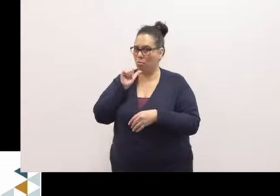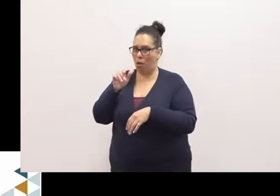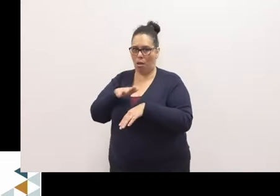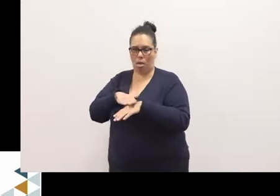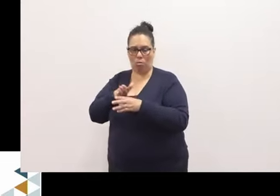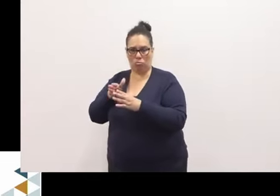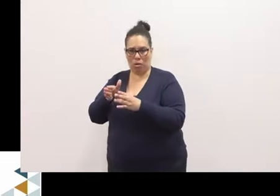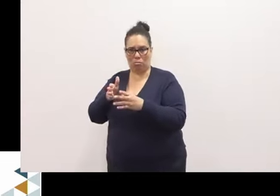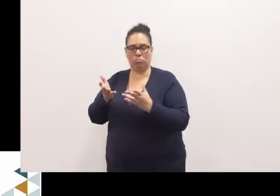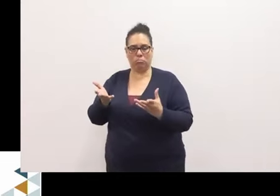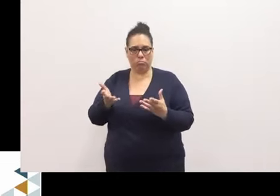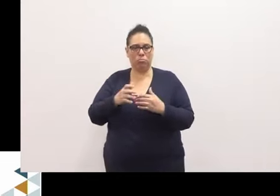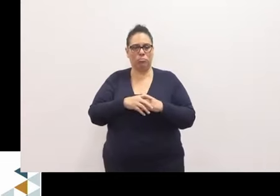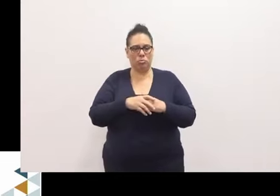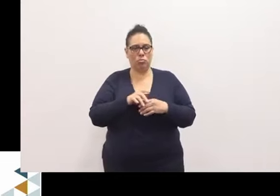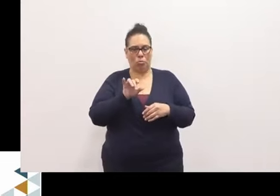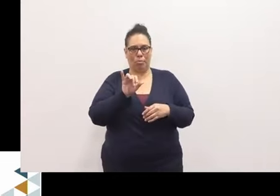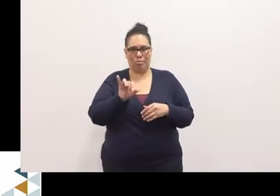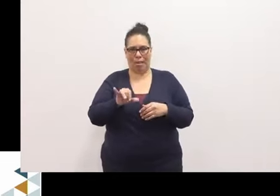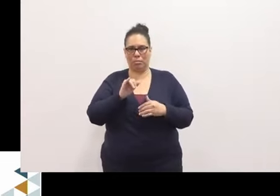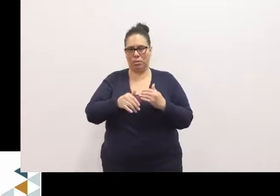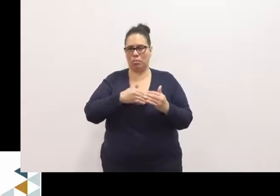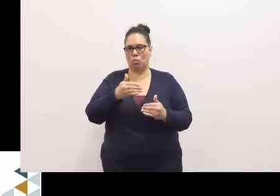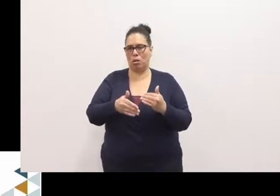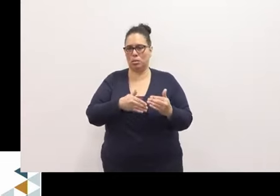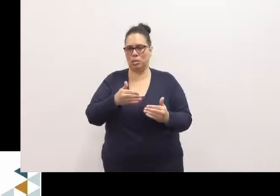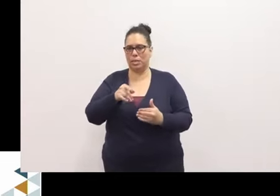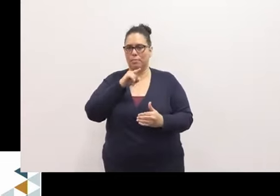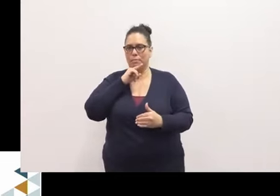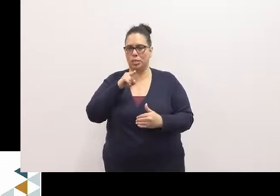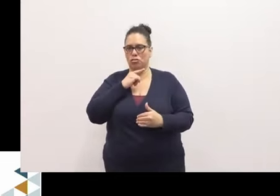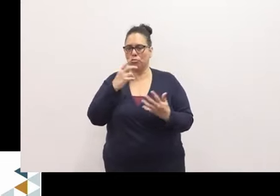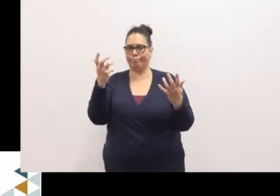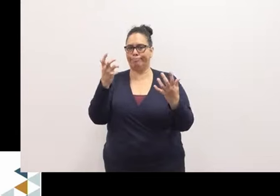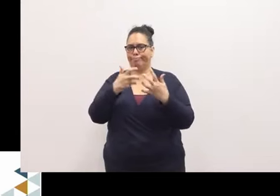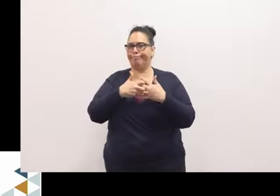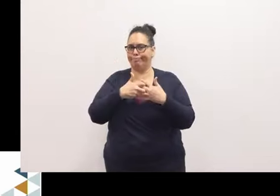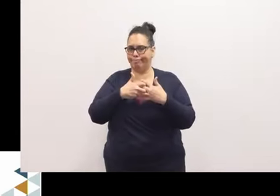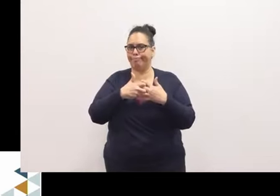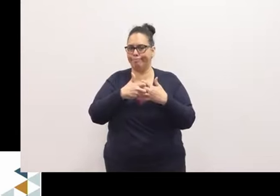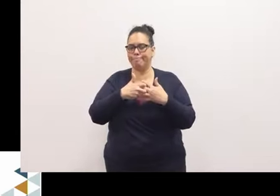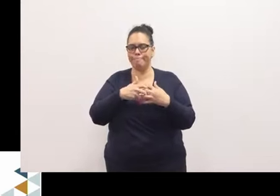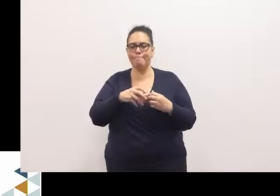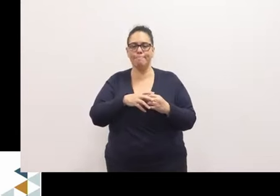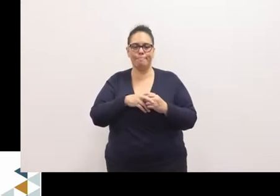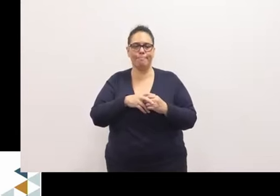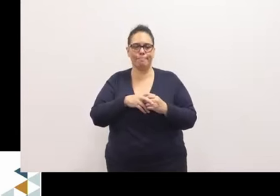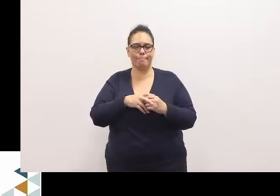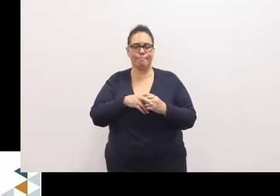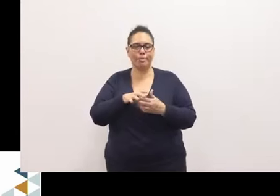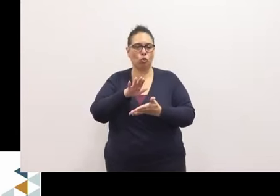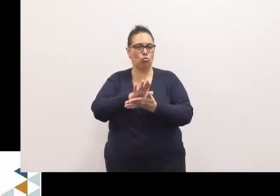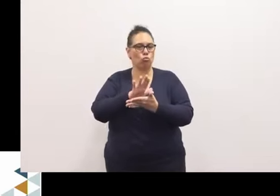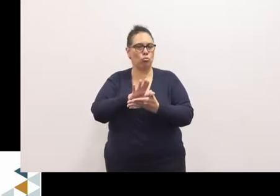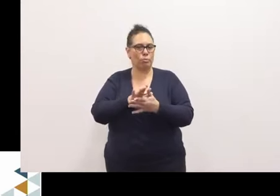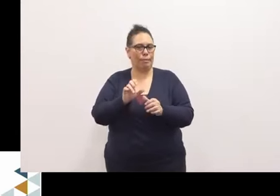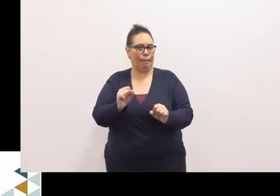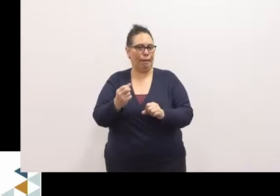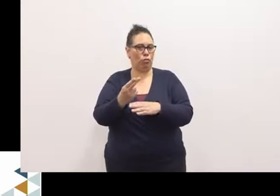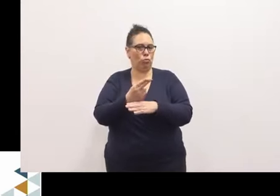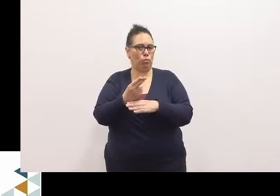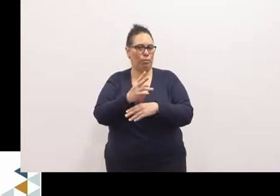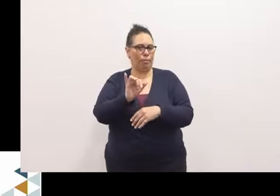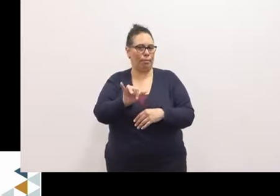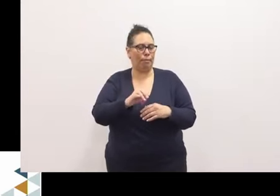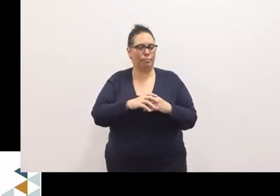process with the goal of us being able to make sure that that's aligned and schools can utilize that